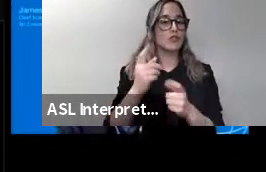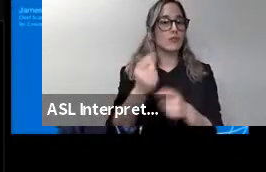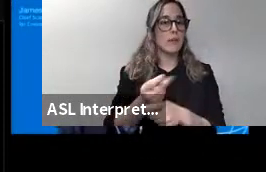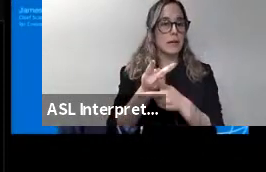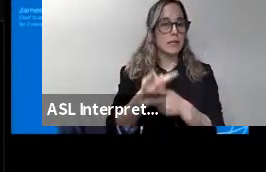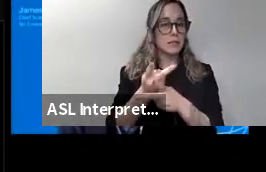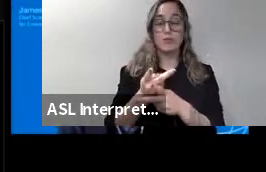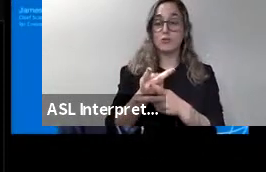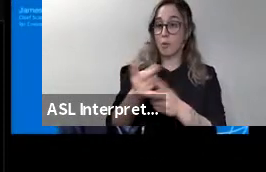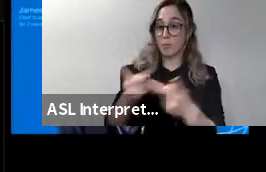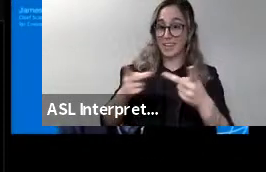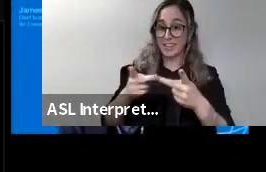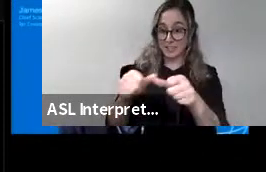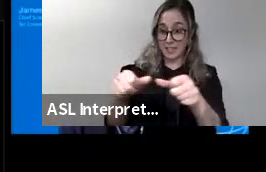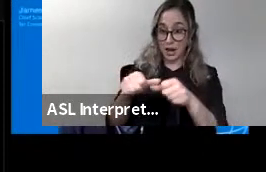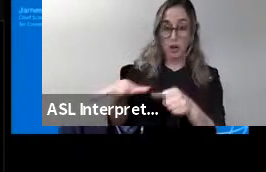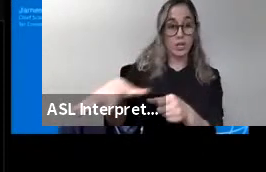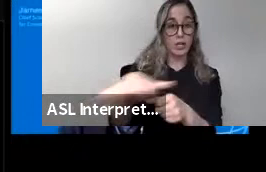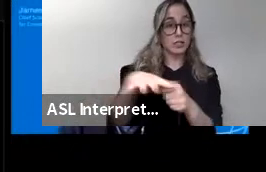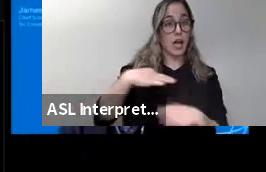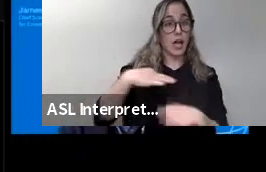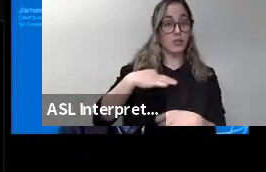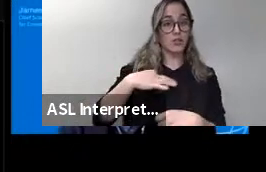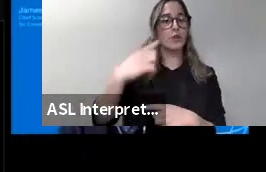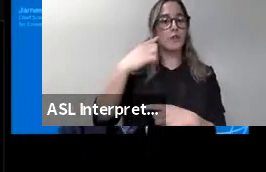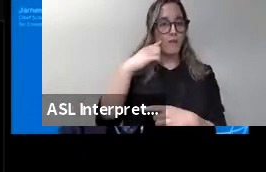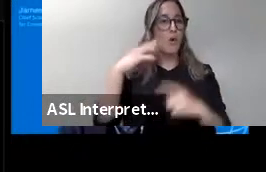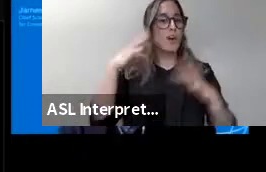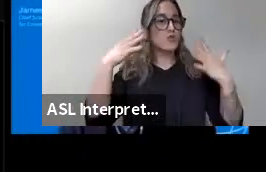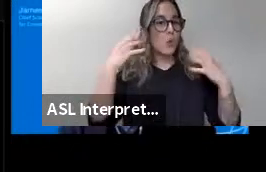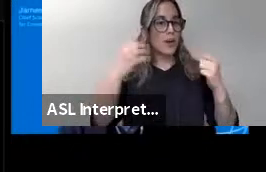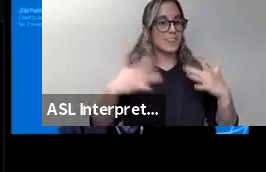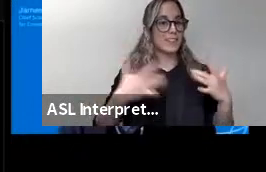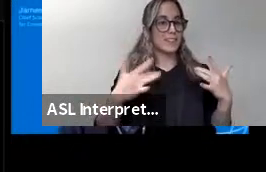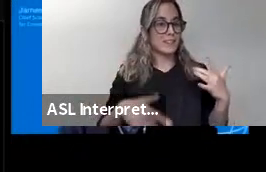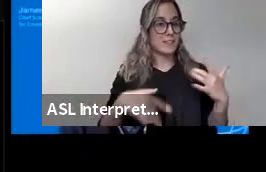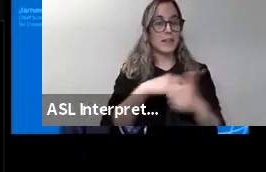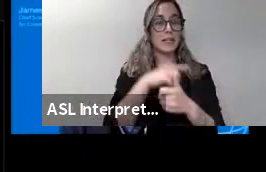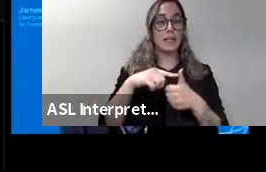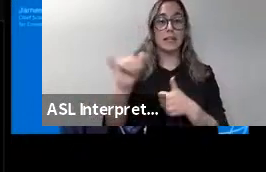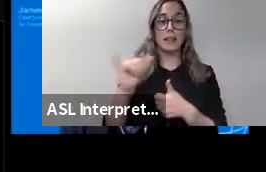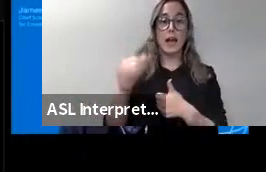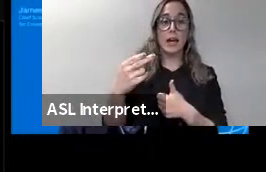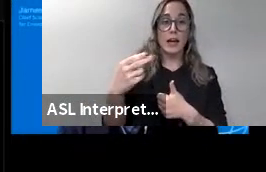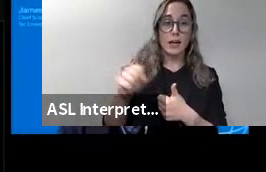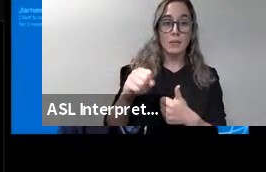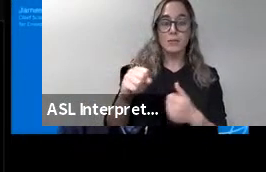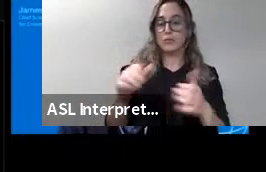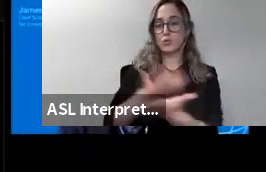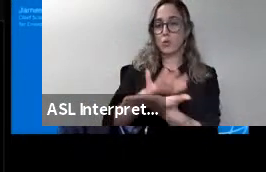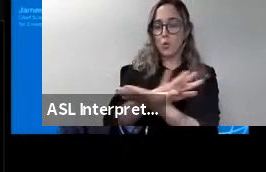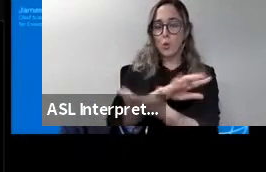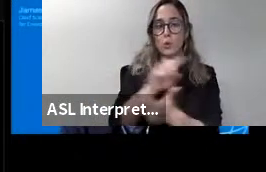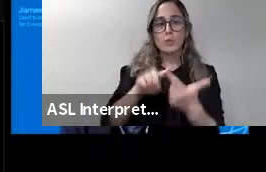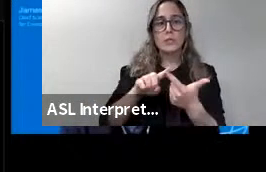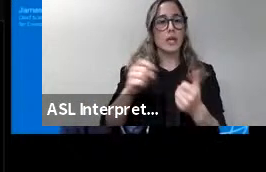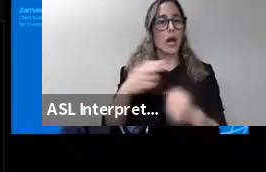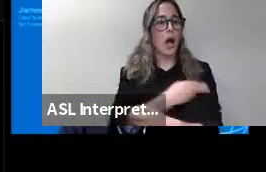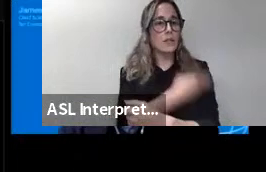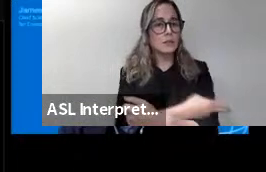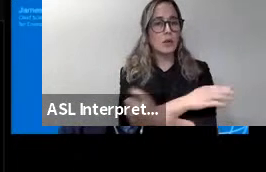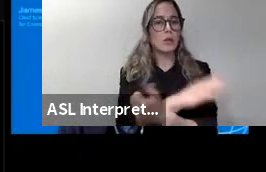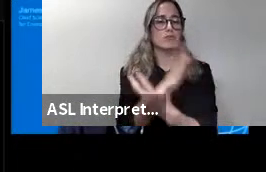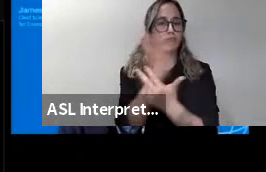eligible for homes or other noise sensitive public buildings, such as schools or hospitals. And third is the acquisition of